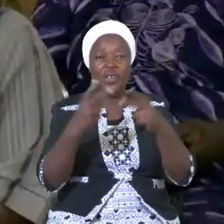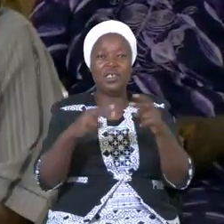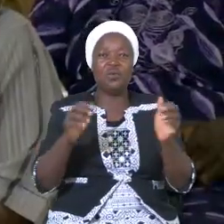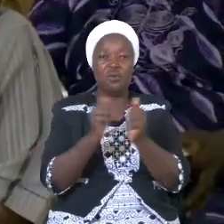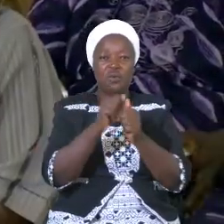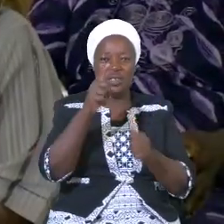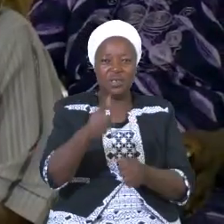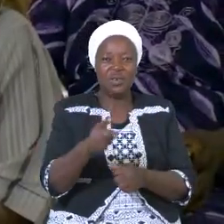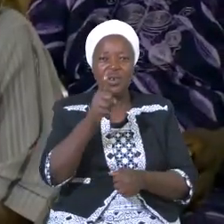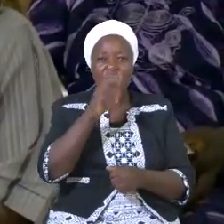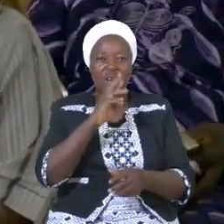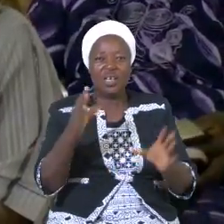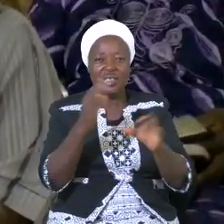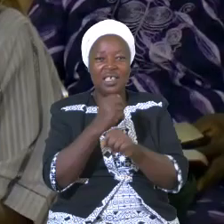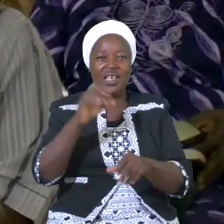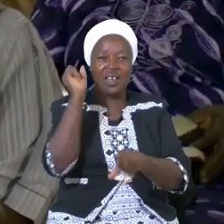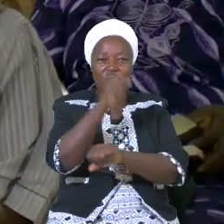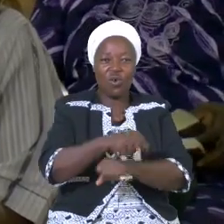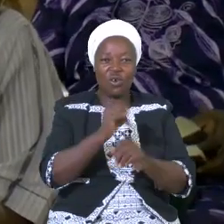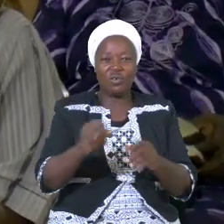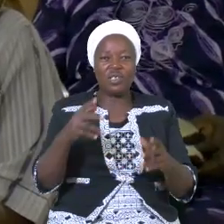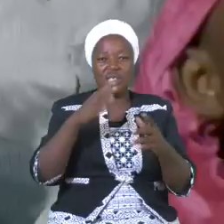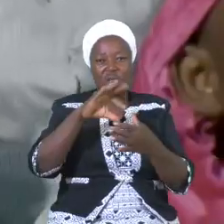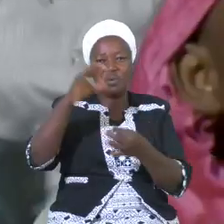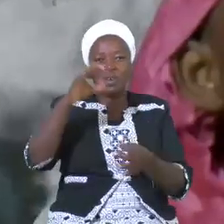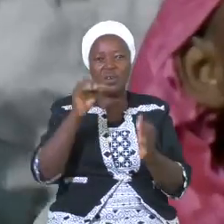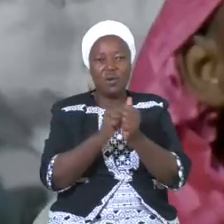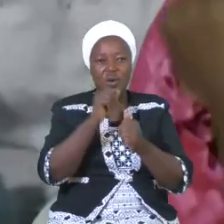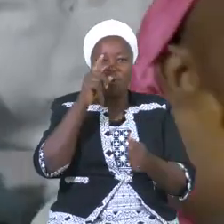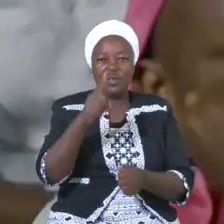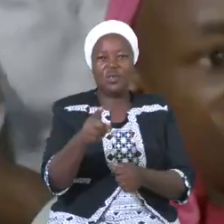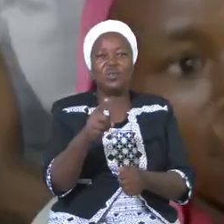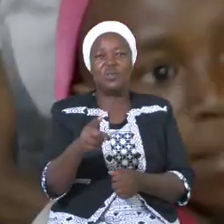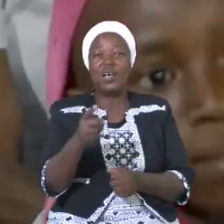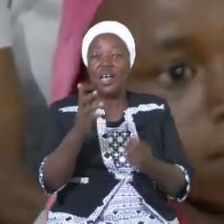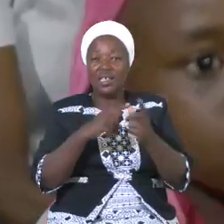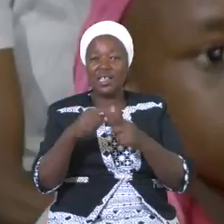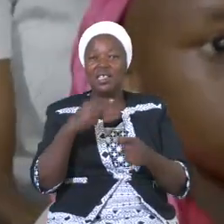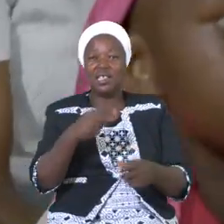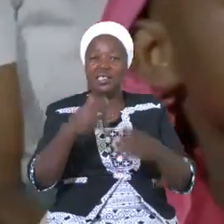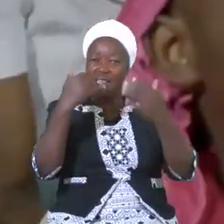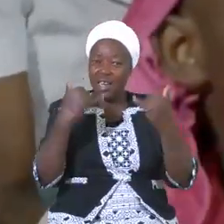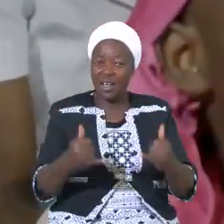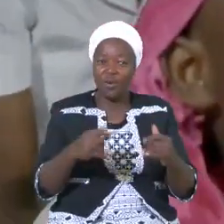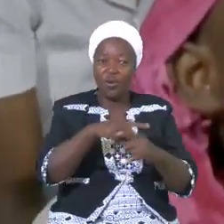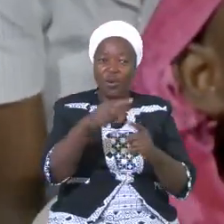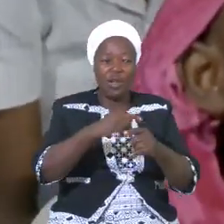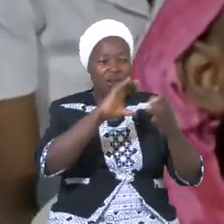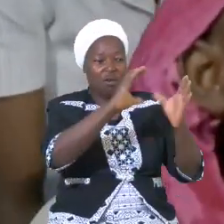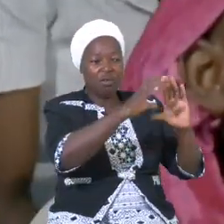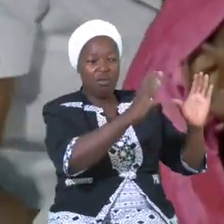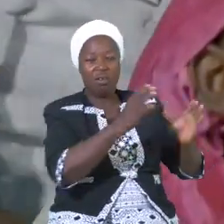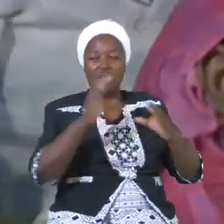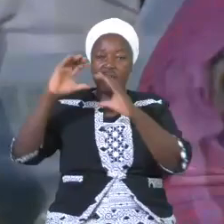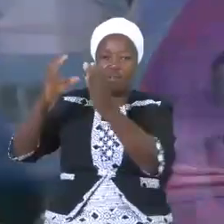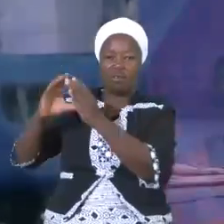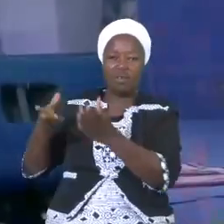taking the concurrent spirit along with you it says now when the congregation was broken up many of the jews